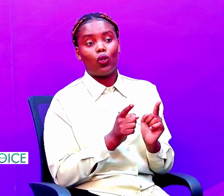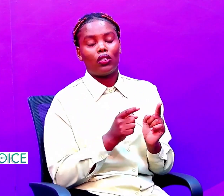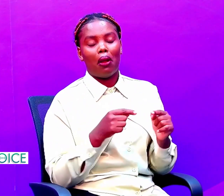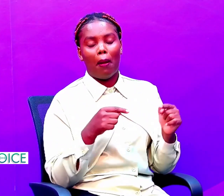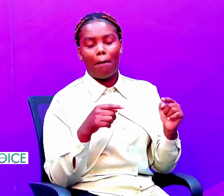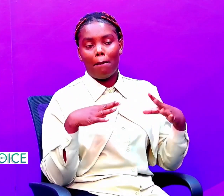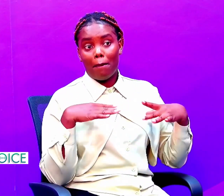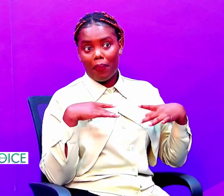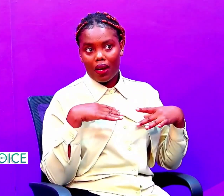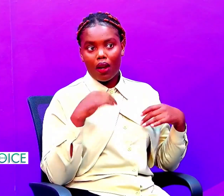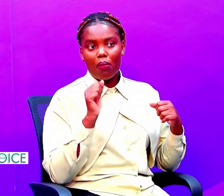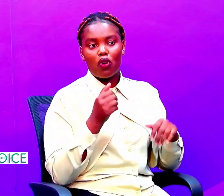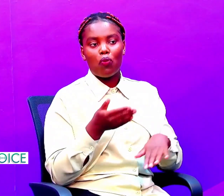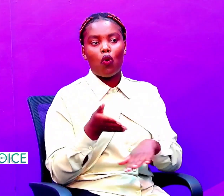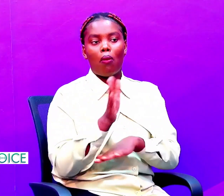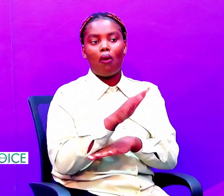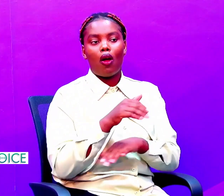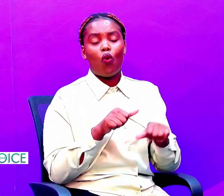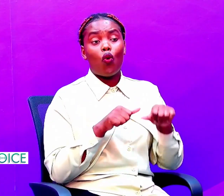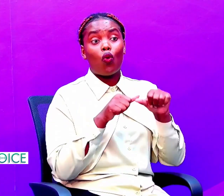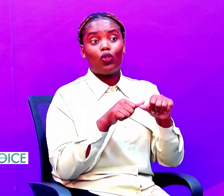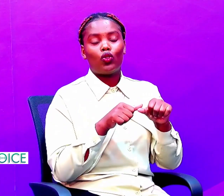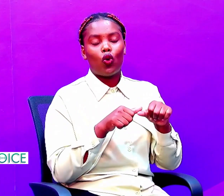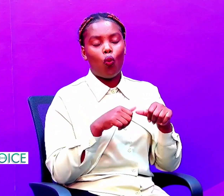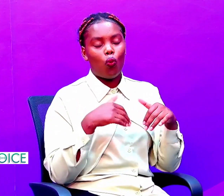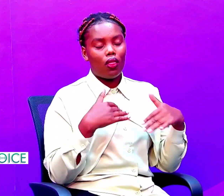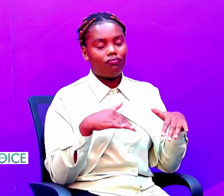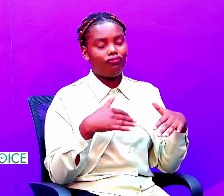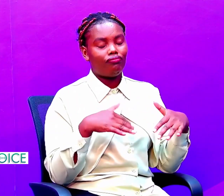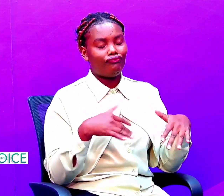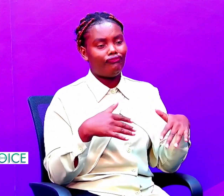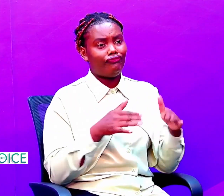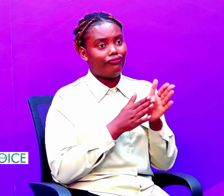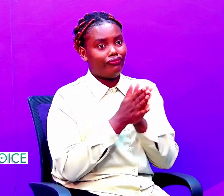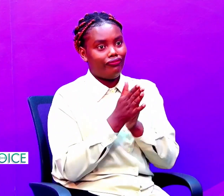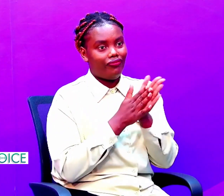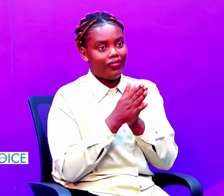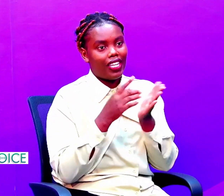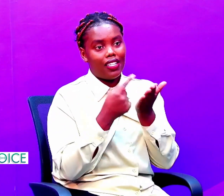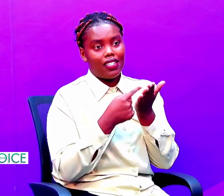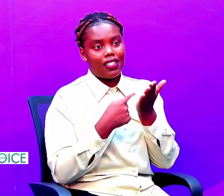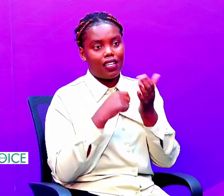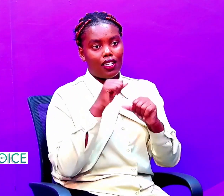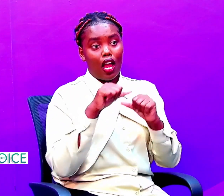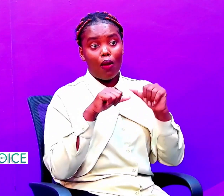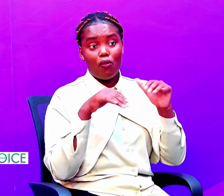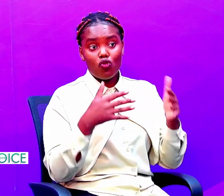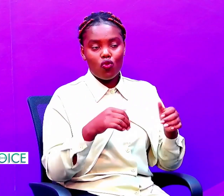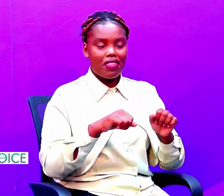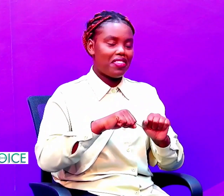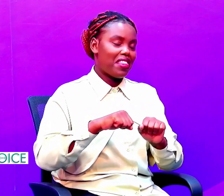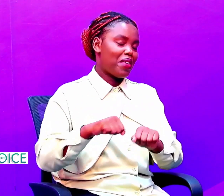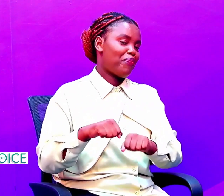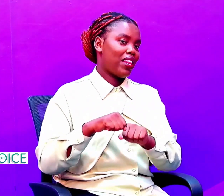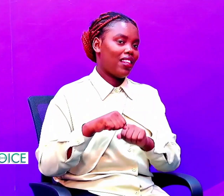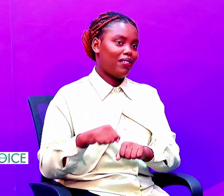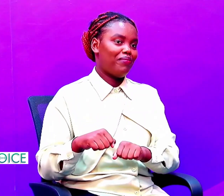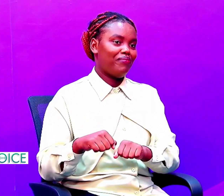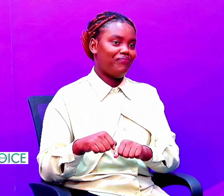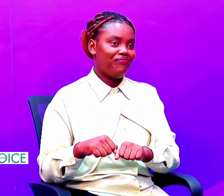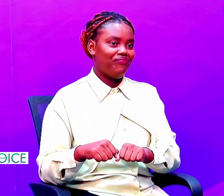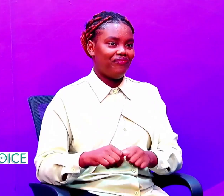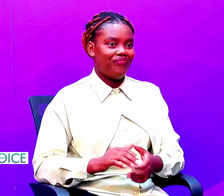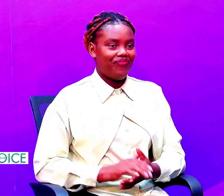to now. We are going to take a short commercial break, and then we'll be back to continue with the discussion here on studio